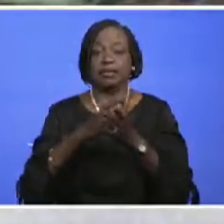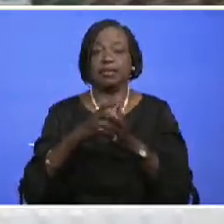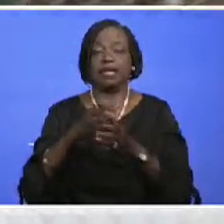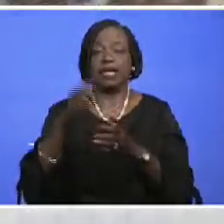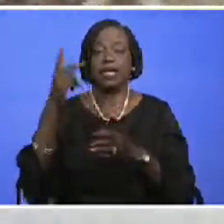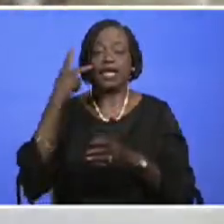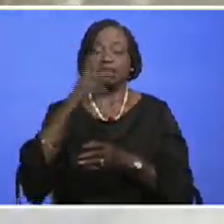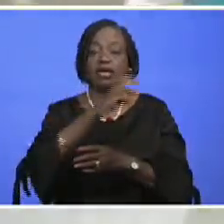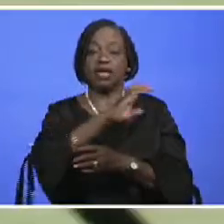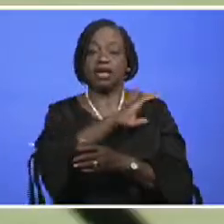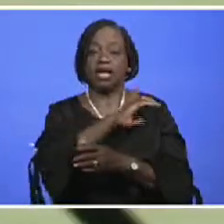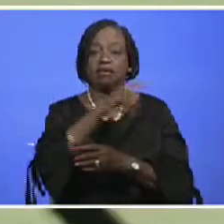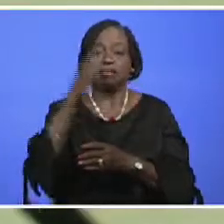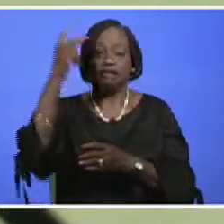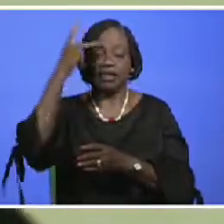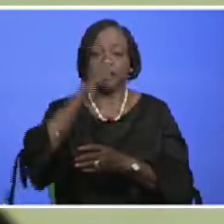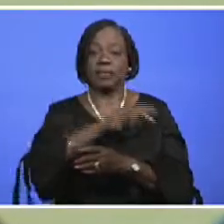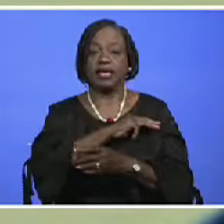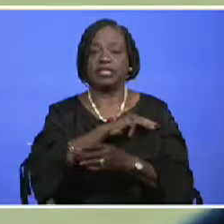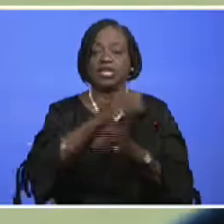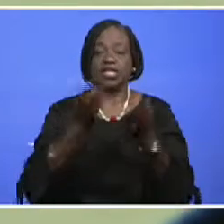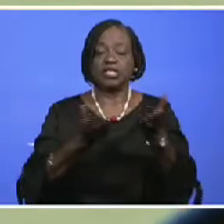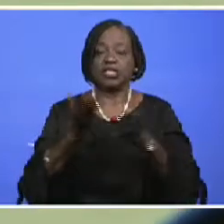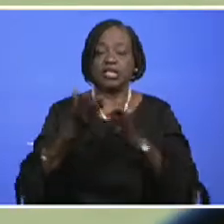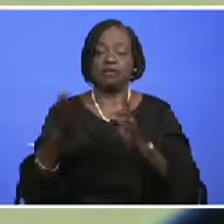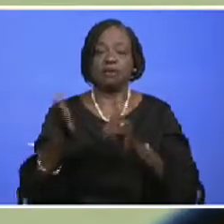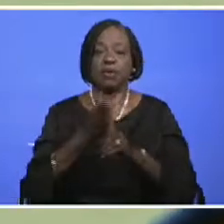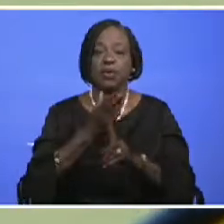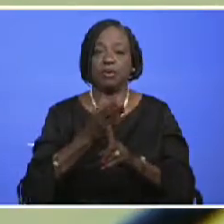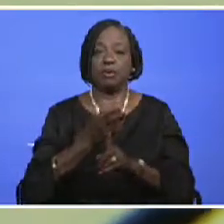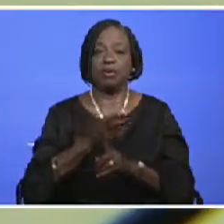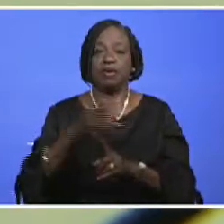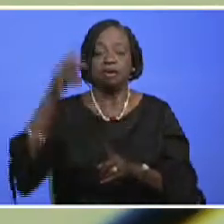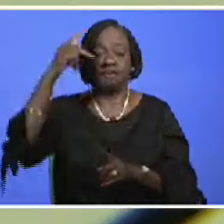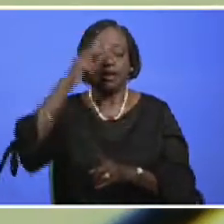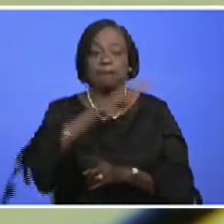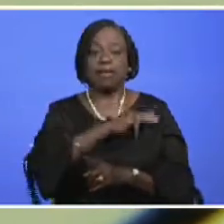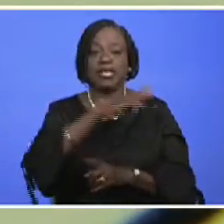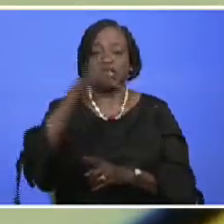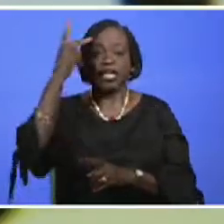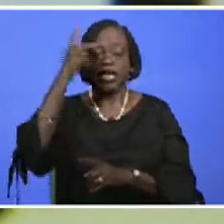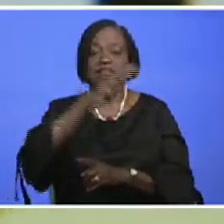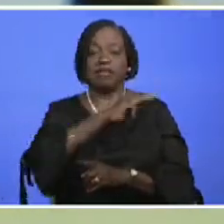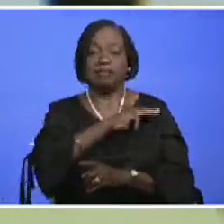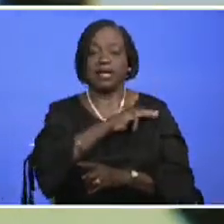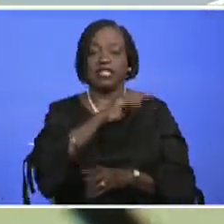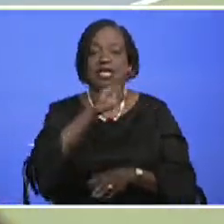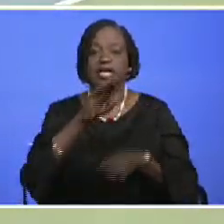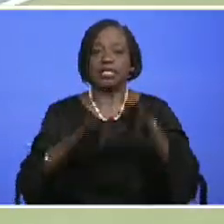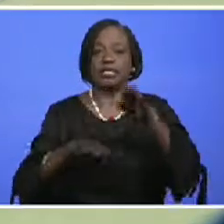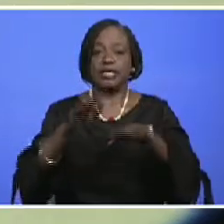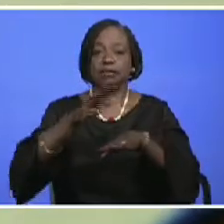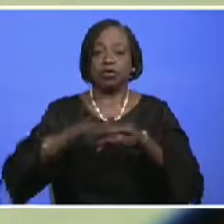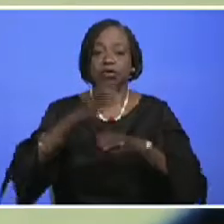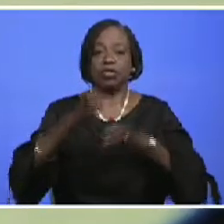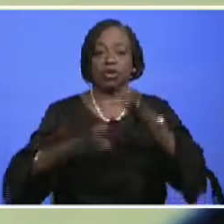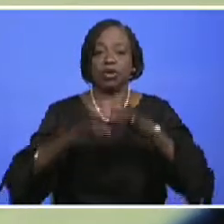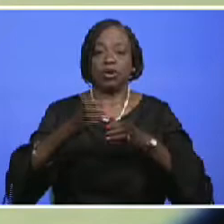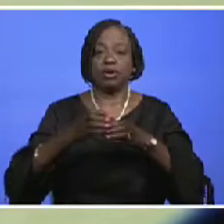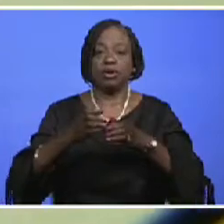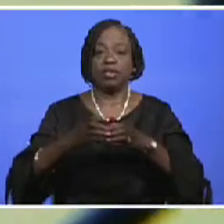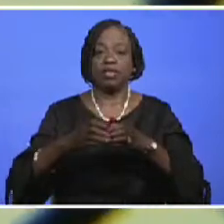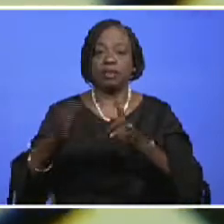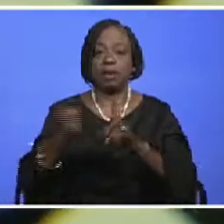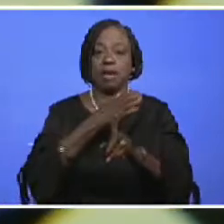were also served a blow. Philip Major and Kevin Major also stepped on the court, where they were defeated in